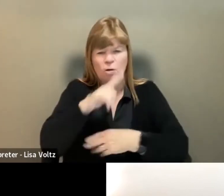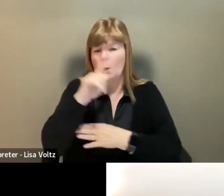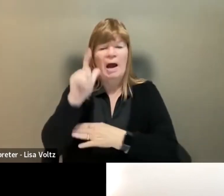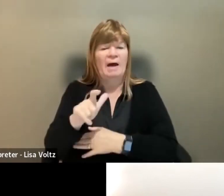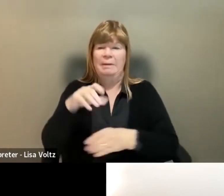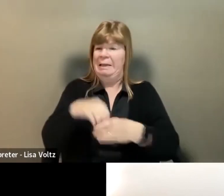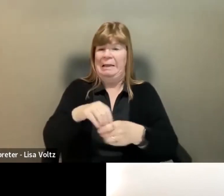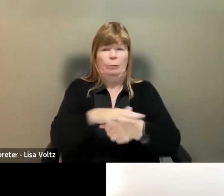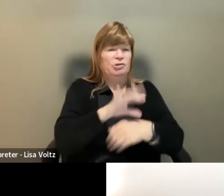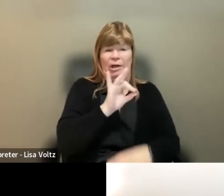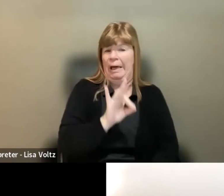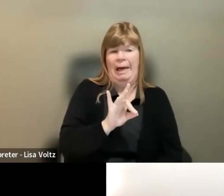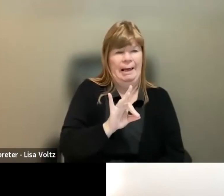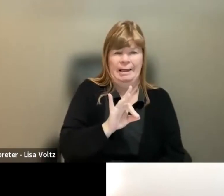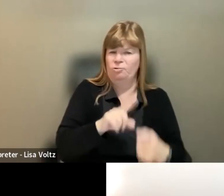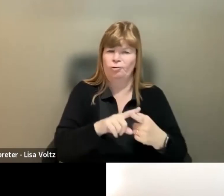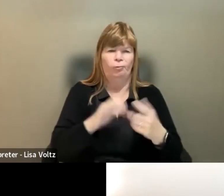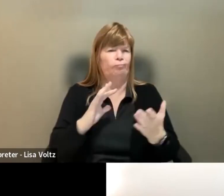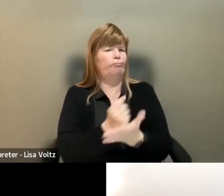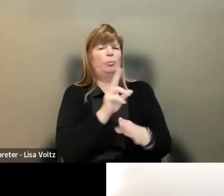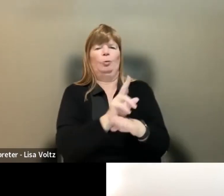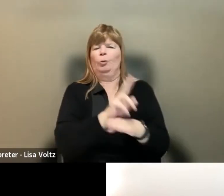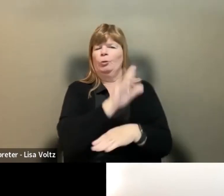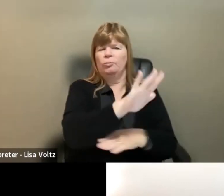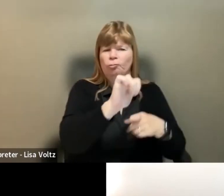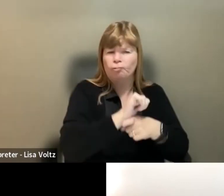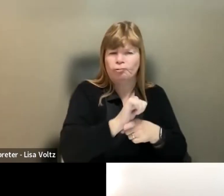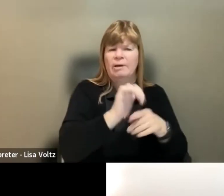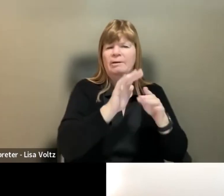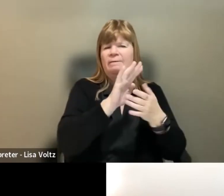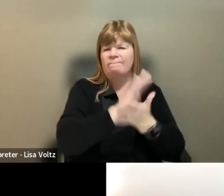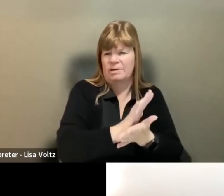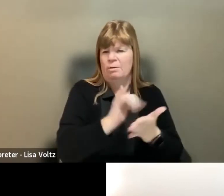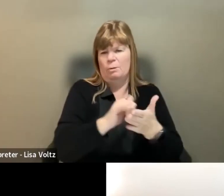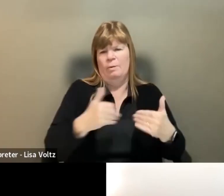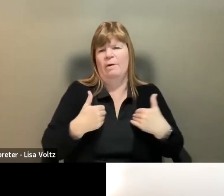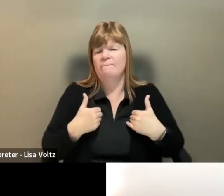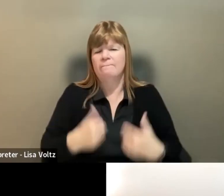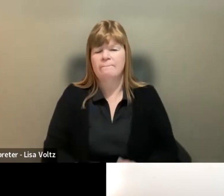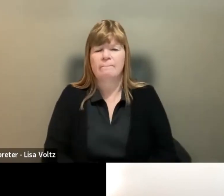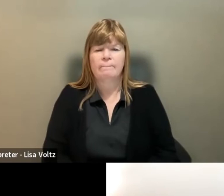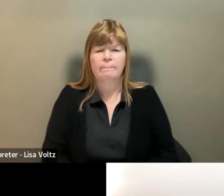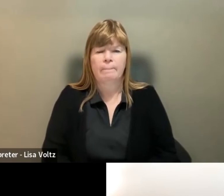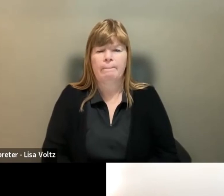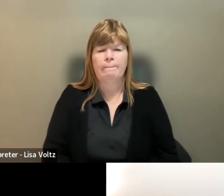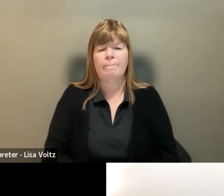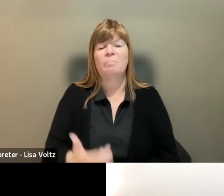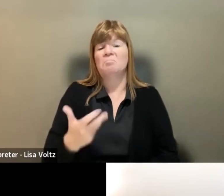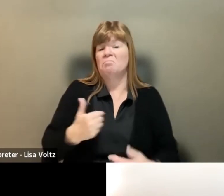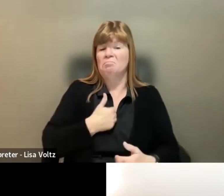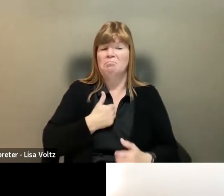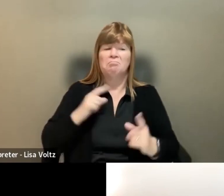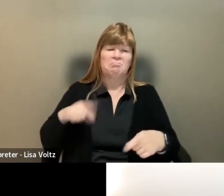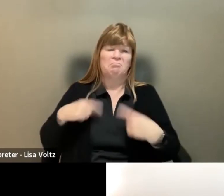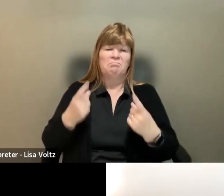in Region 8 to be able to access the training and videos that we have available. So I've been with